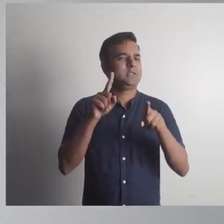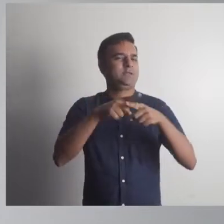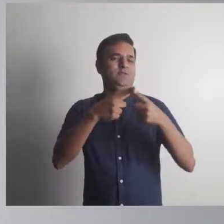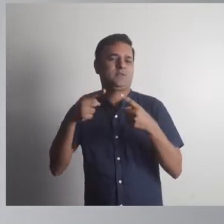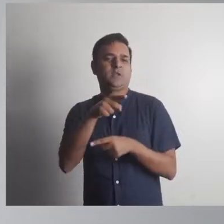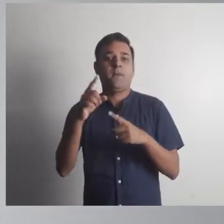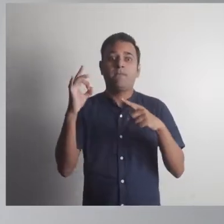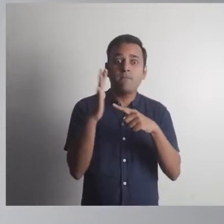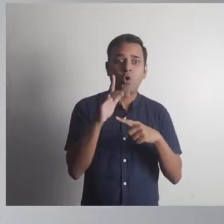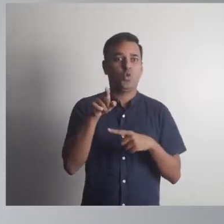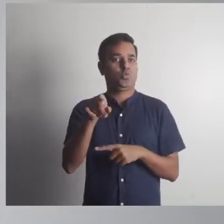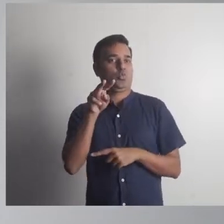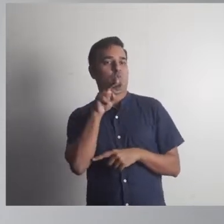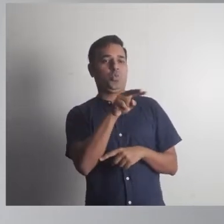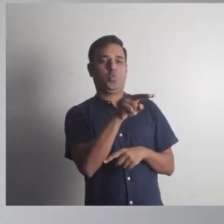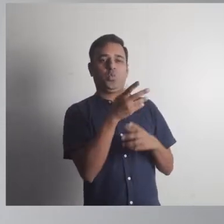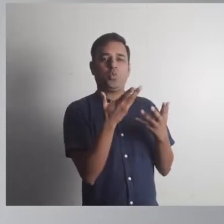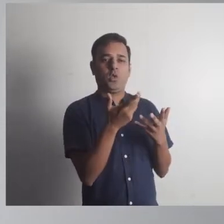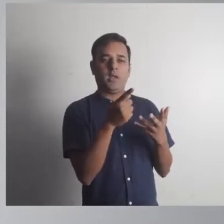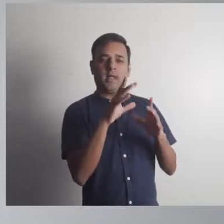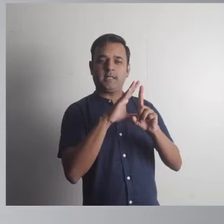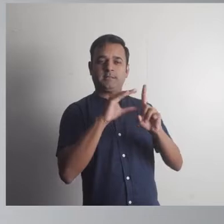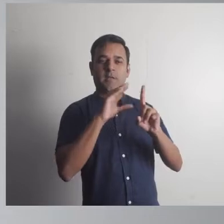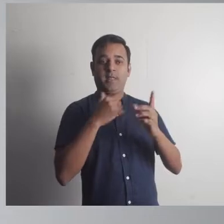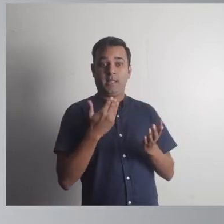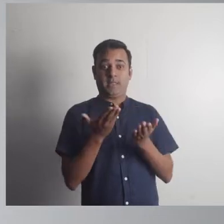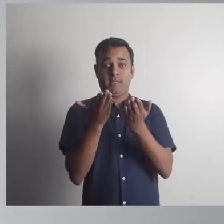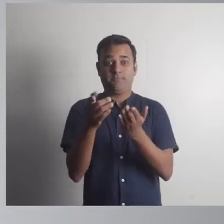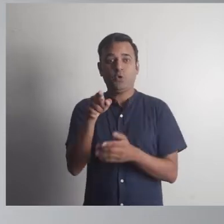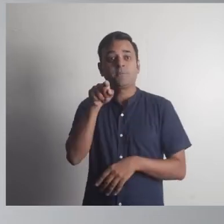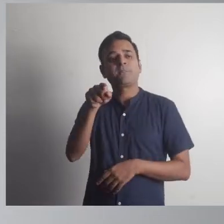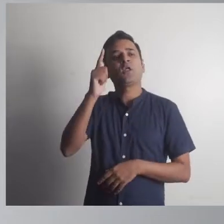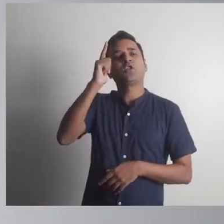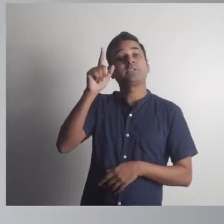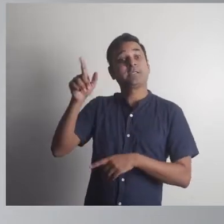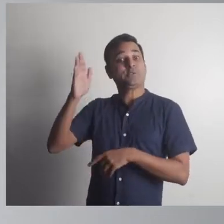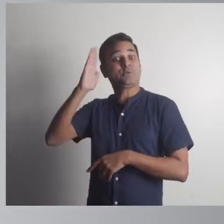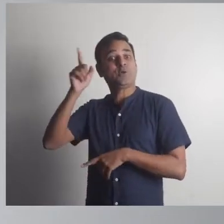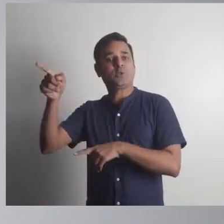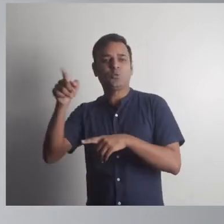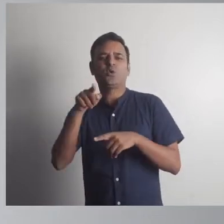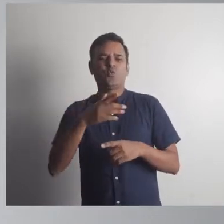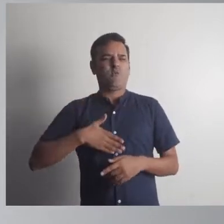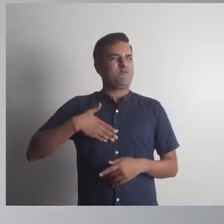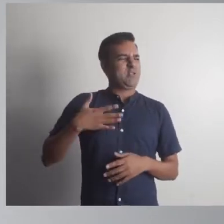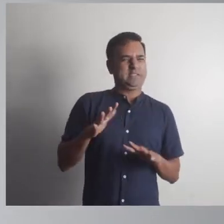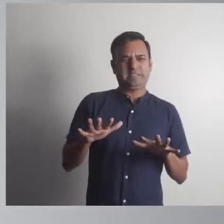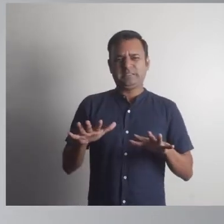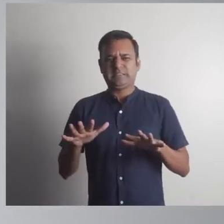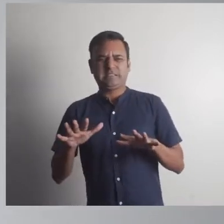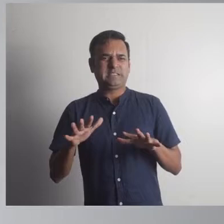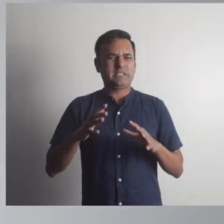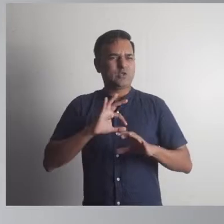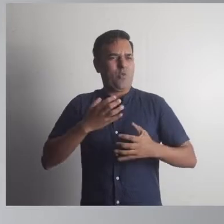not comfortable working on issues of sexual and reproductive health and rights, how are you going to do the work around bullying, whatever kind of